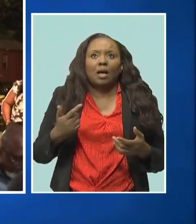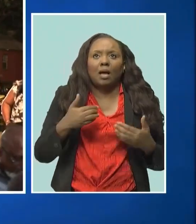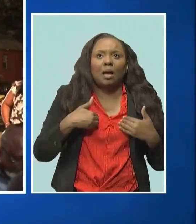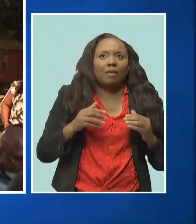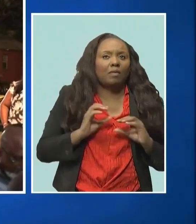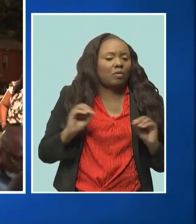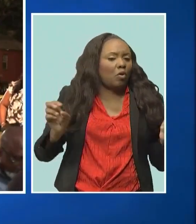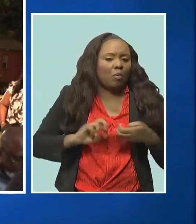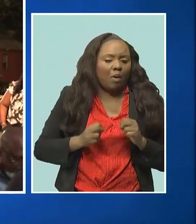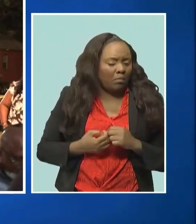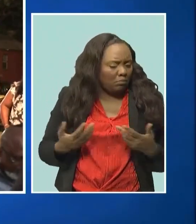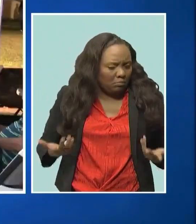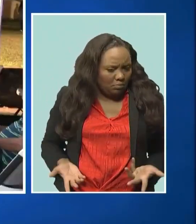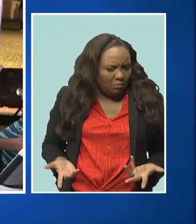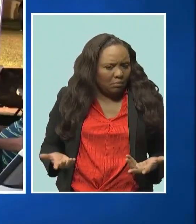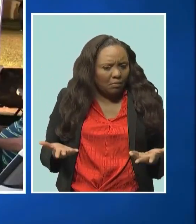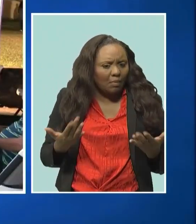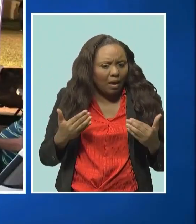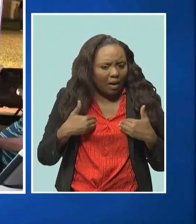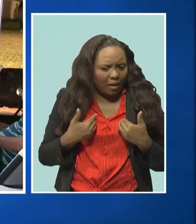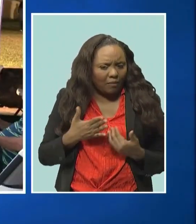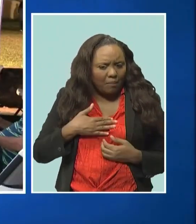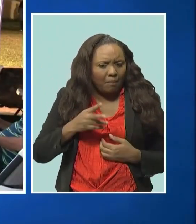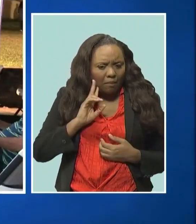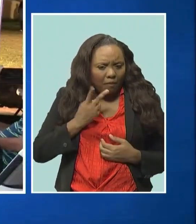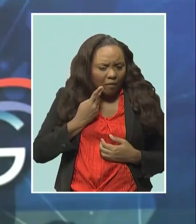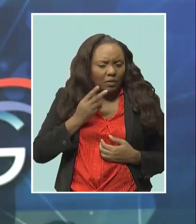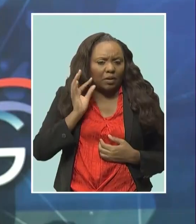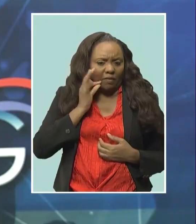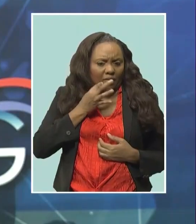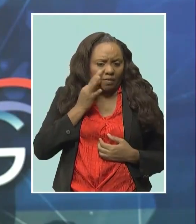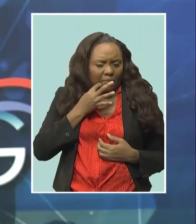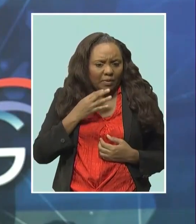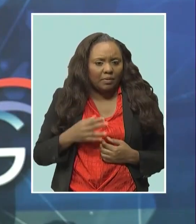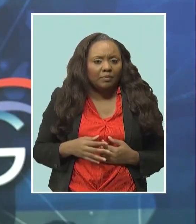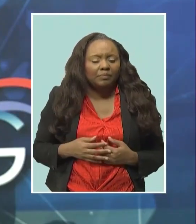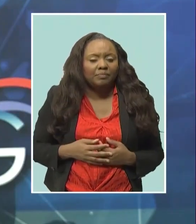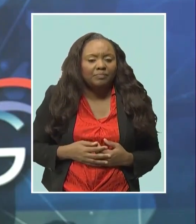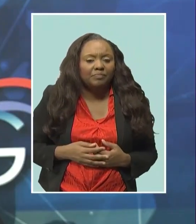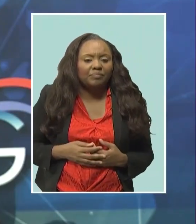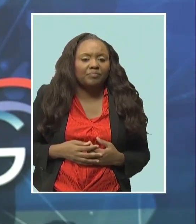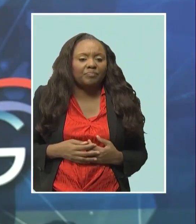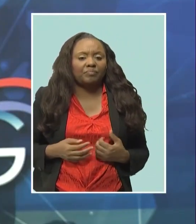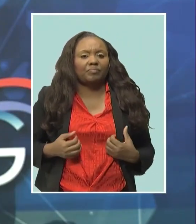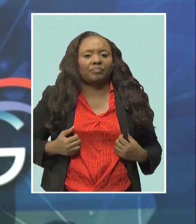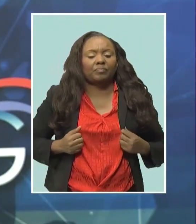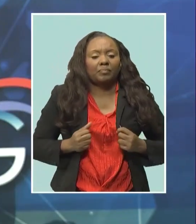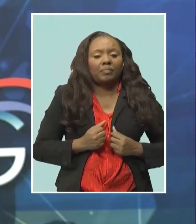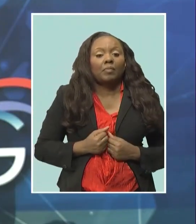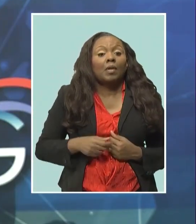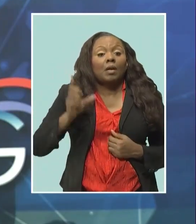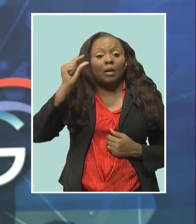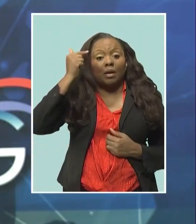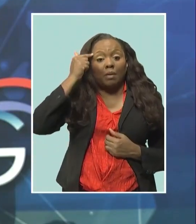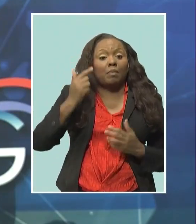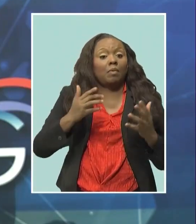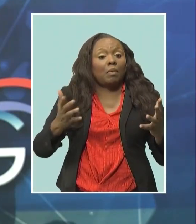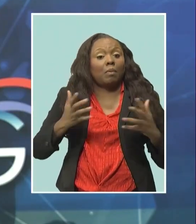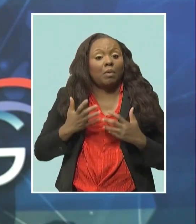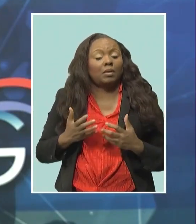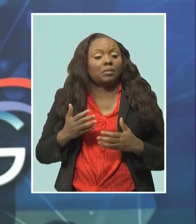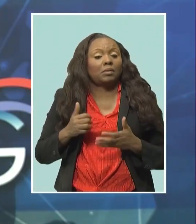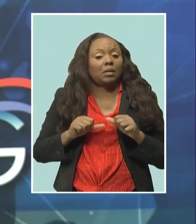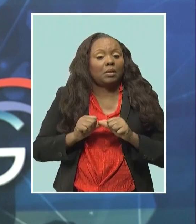surviving. Wendy Burke, CBC News. Government is committed to the development of renewable